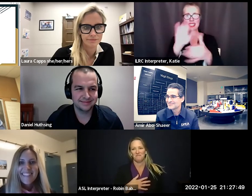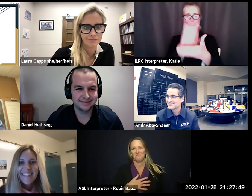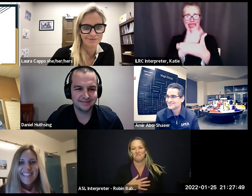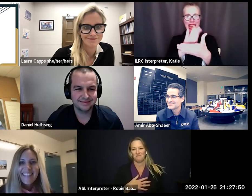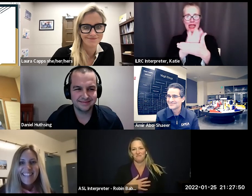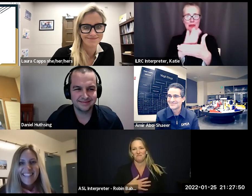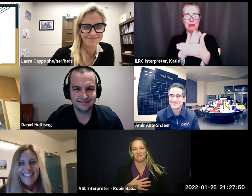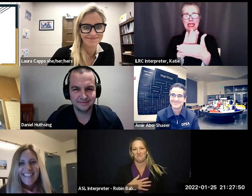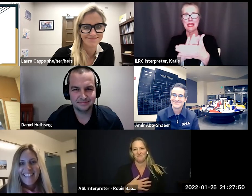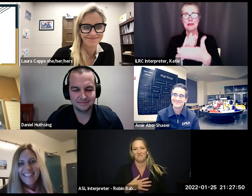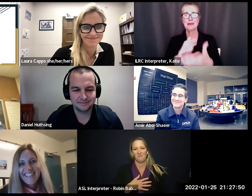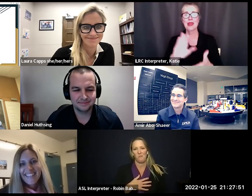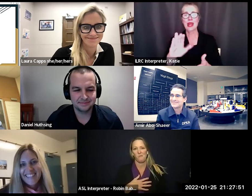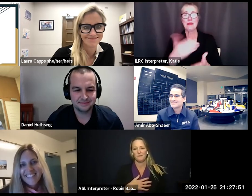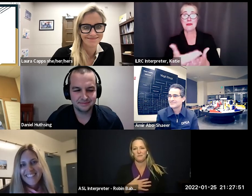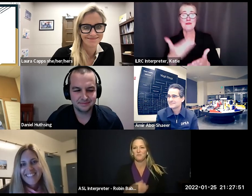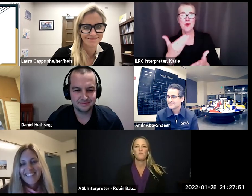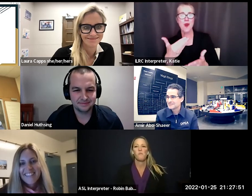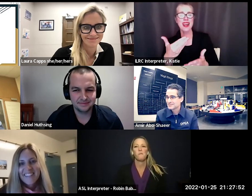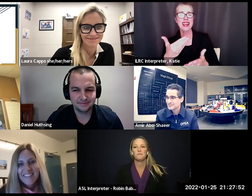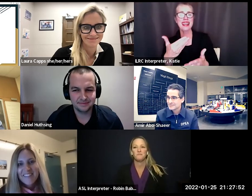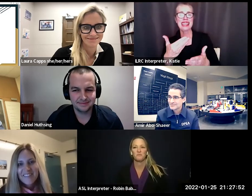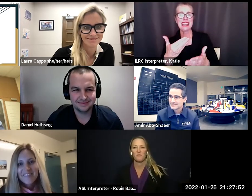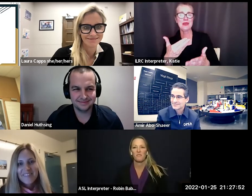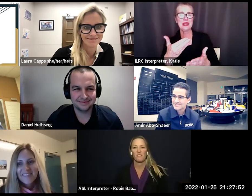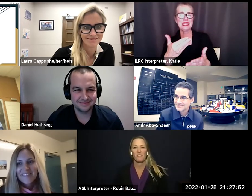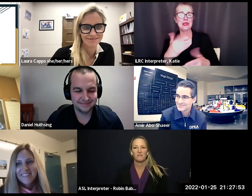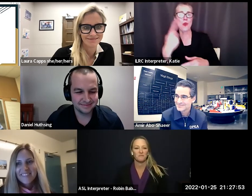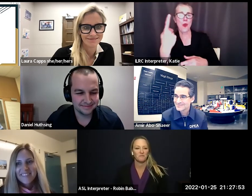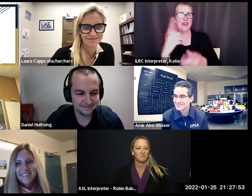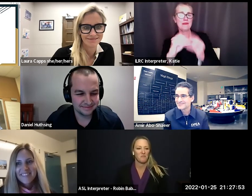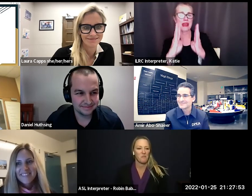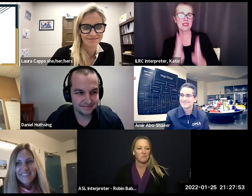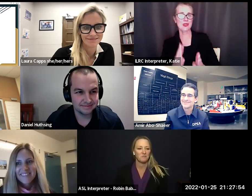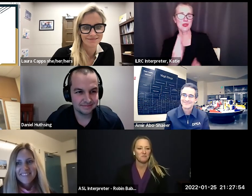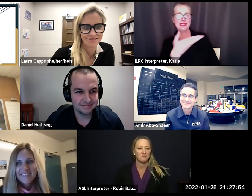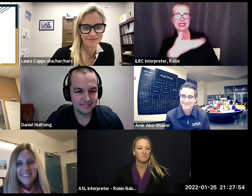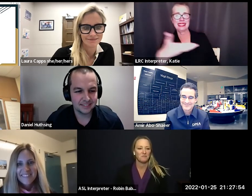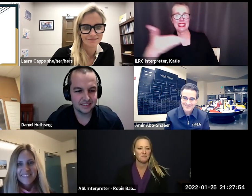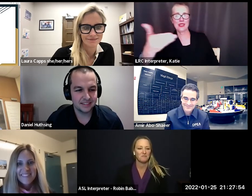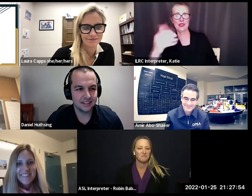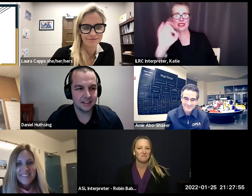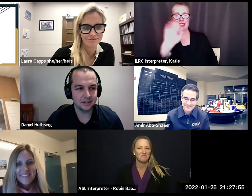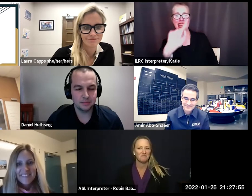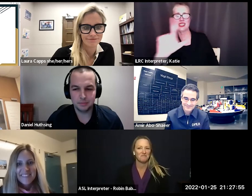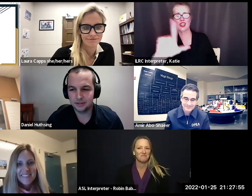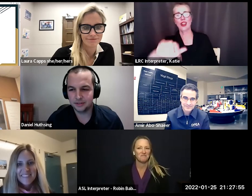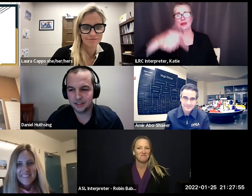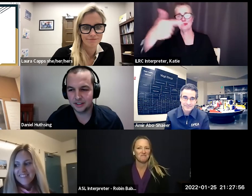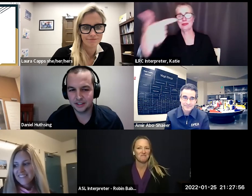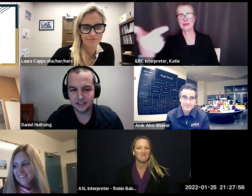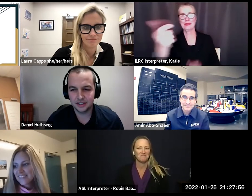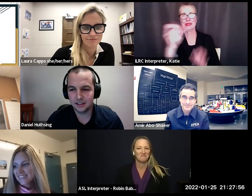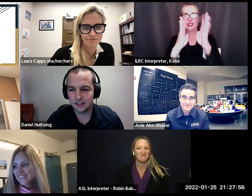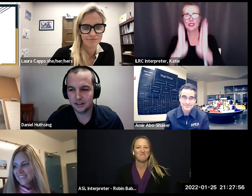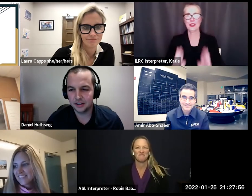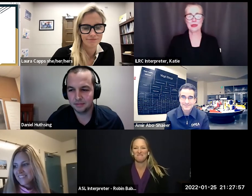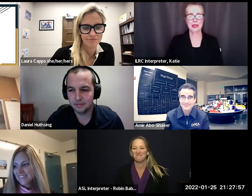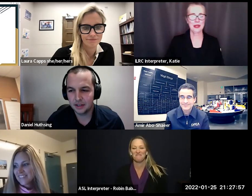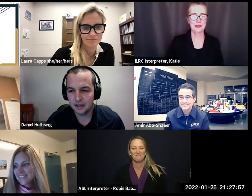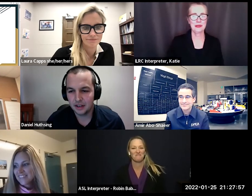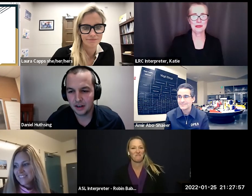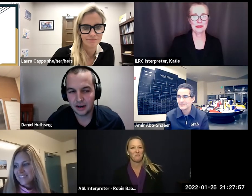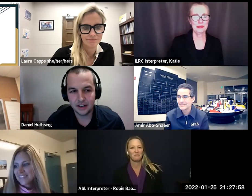when he was a student at dp so proud papa here introducing daniel thank you bill for the introduction